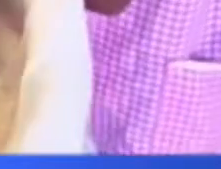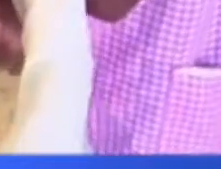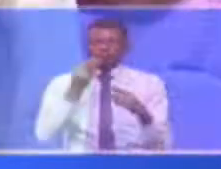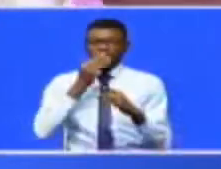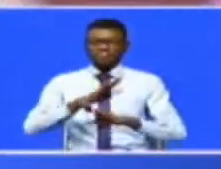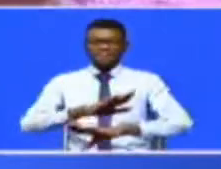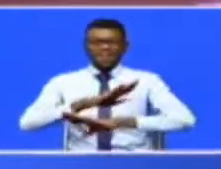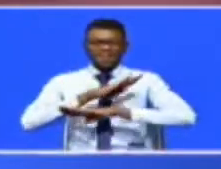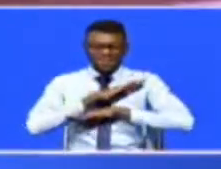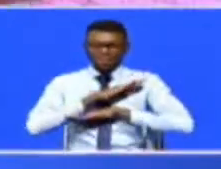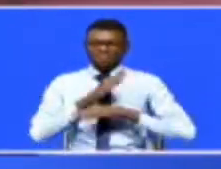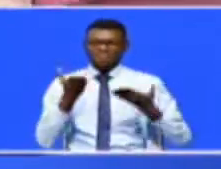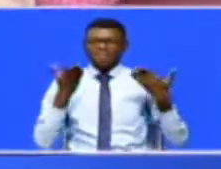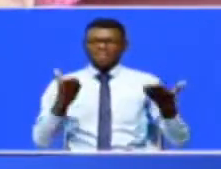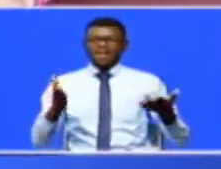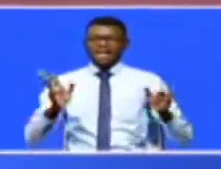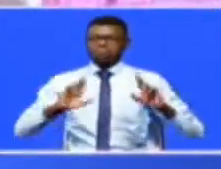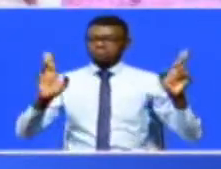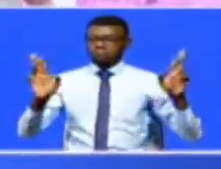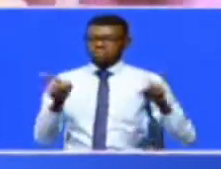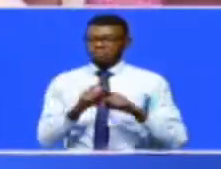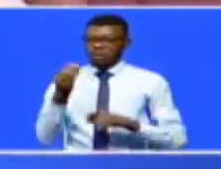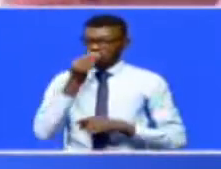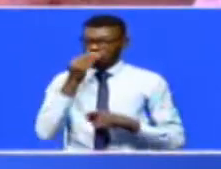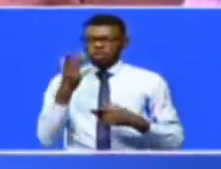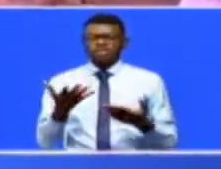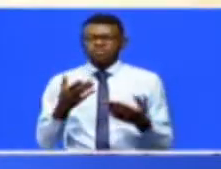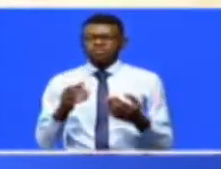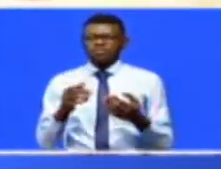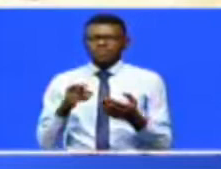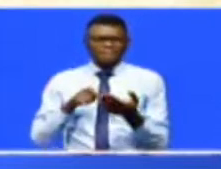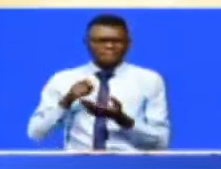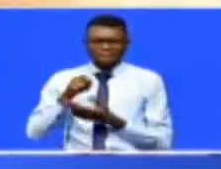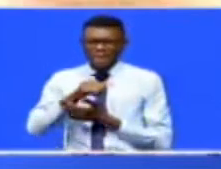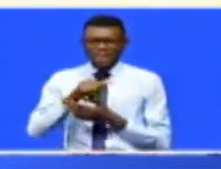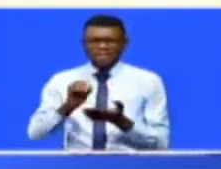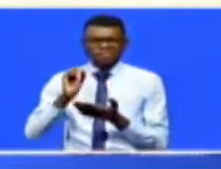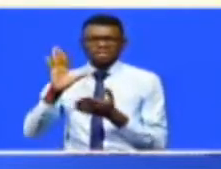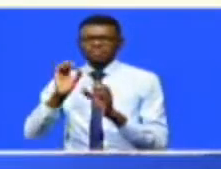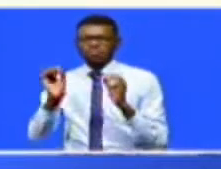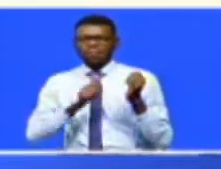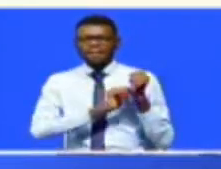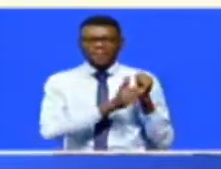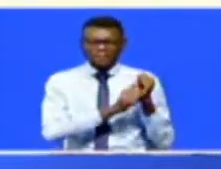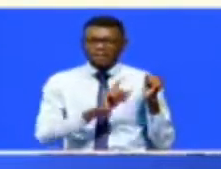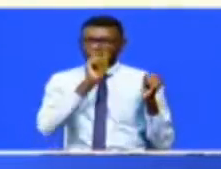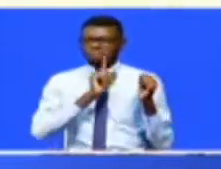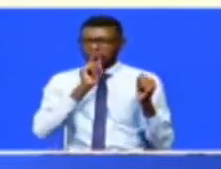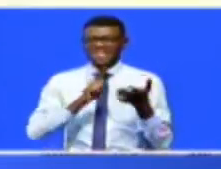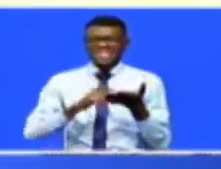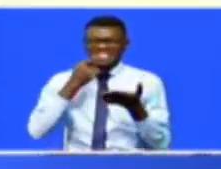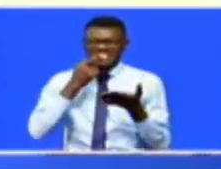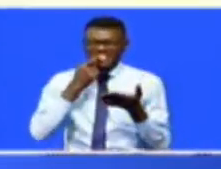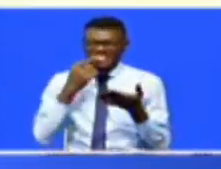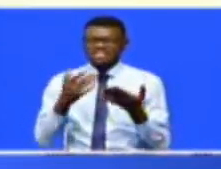food is available in all markets and food prices have remained steady for all major food staples like maize, beans, rice,